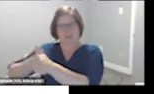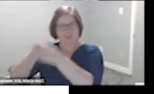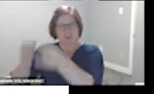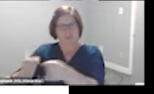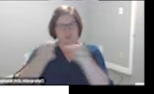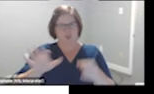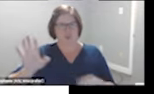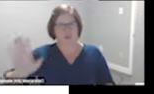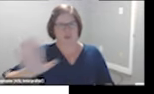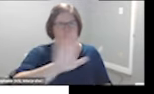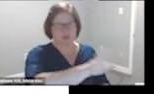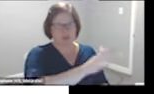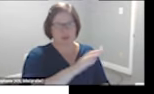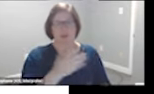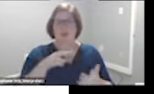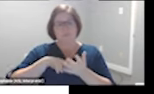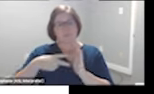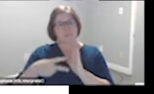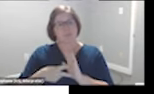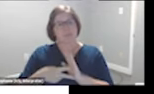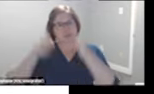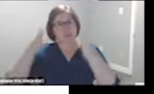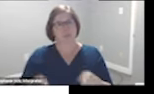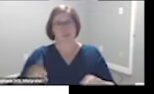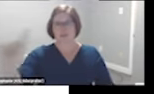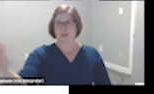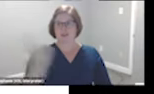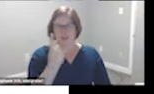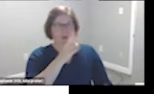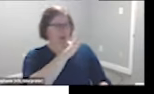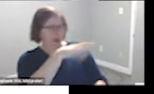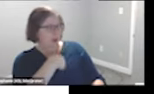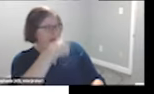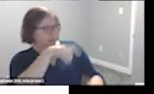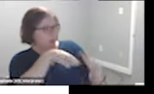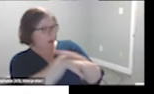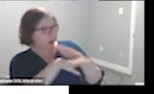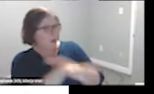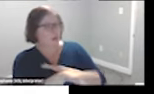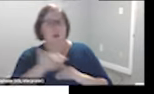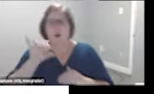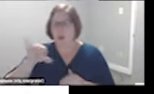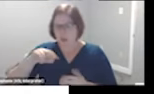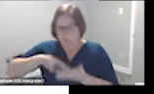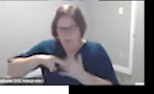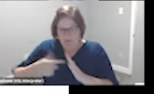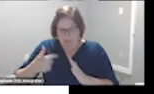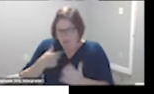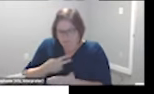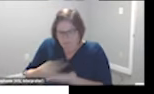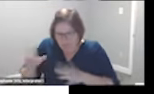someone comes to you with an accommodation, you haven't failed. You just need to listen to them. And in order